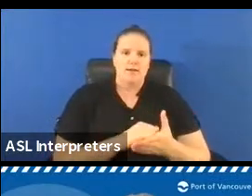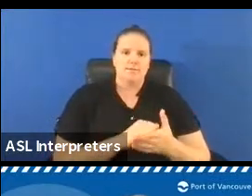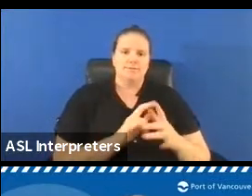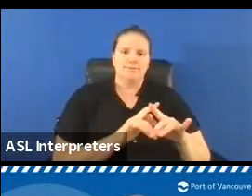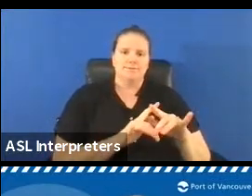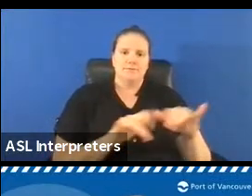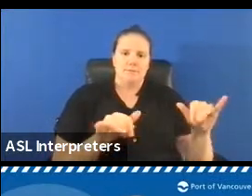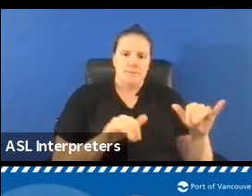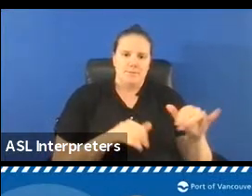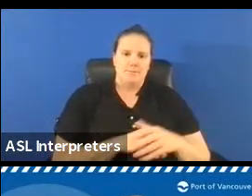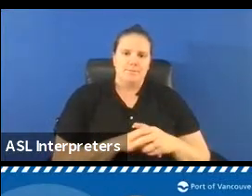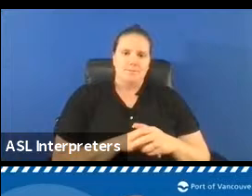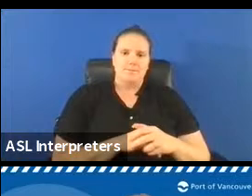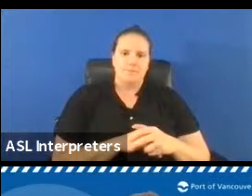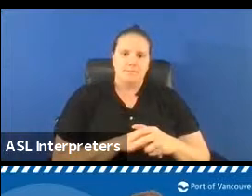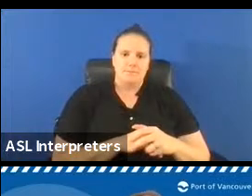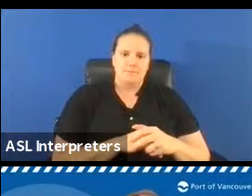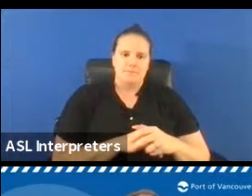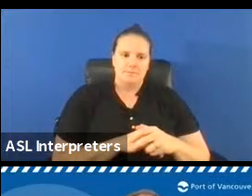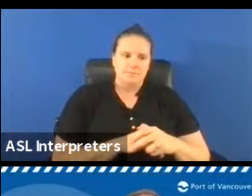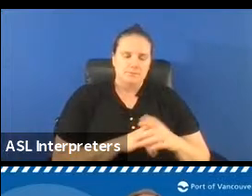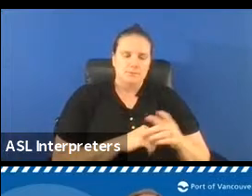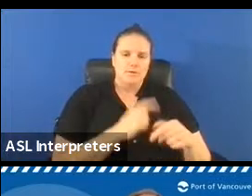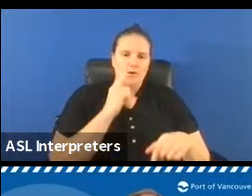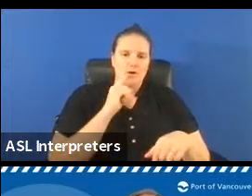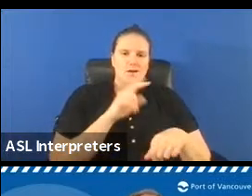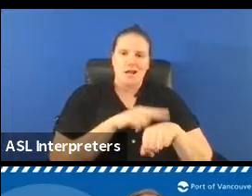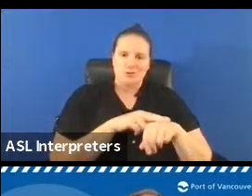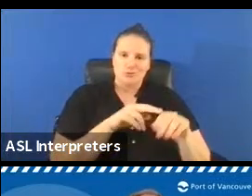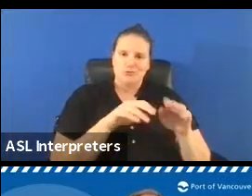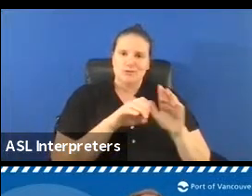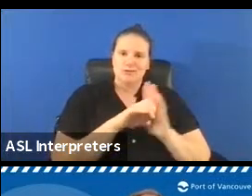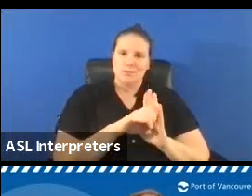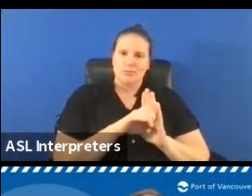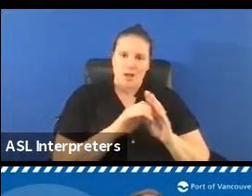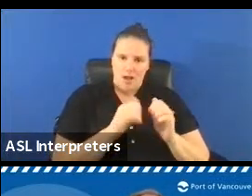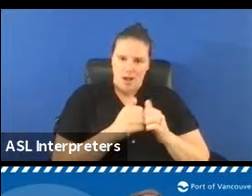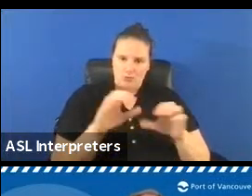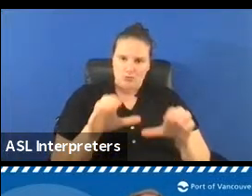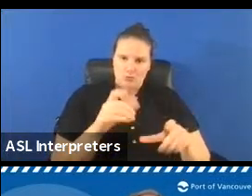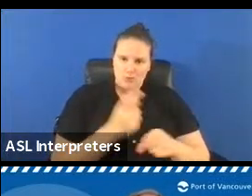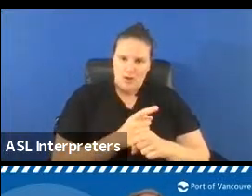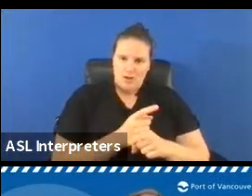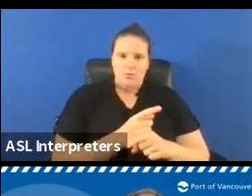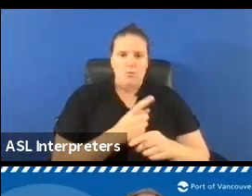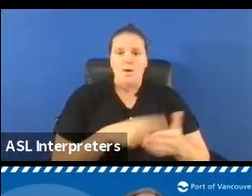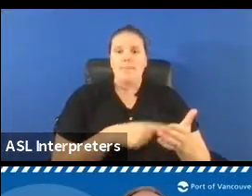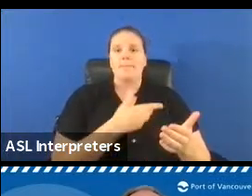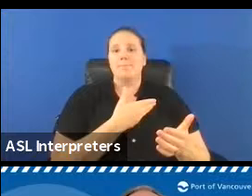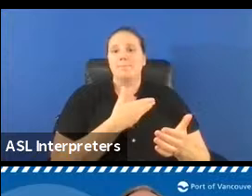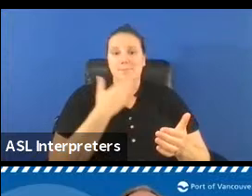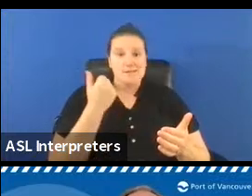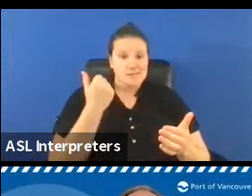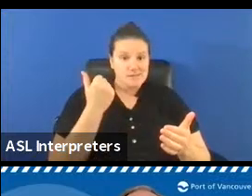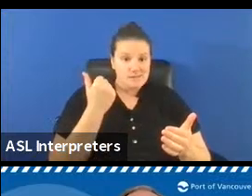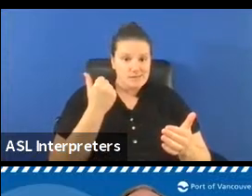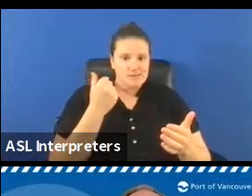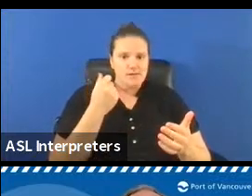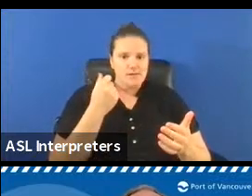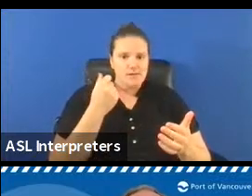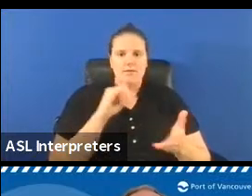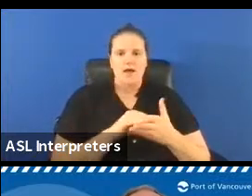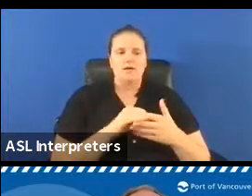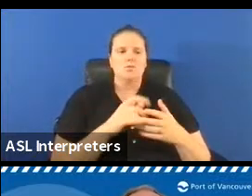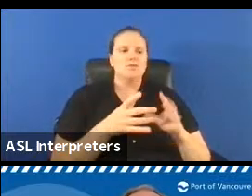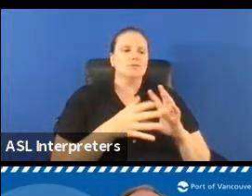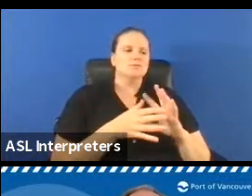time, keeping this as a national example of how to do it right, how to do it best. So I just want to say